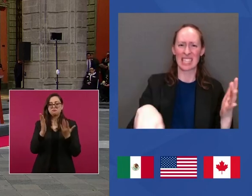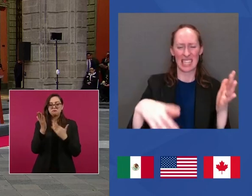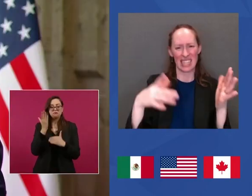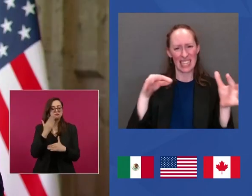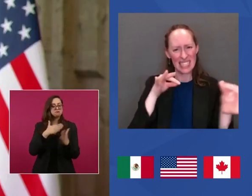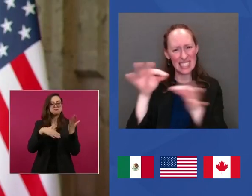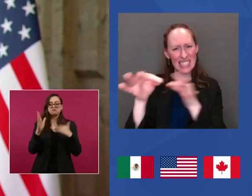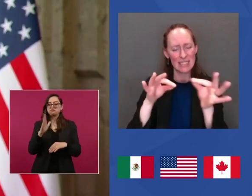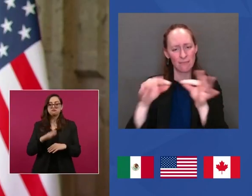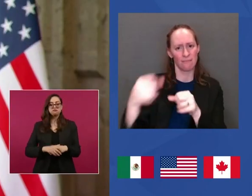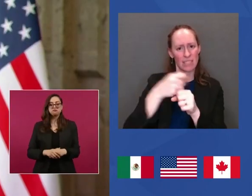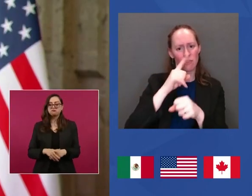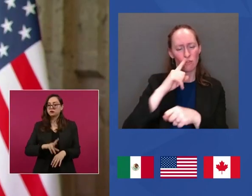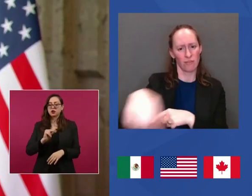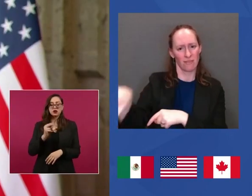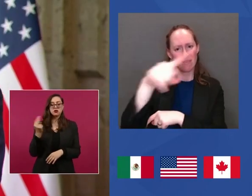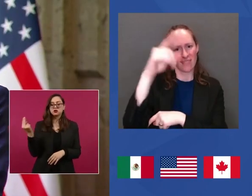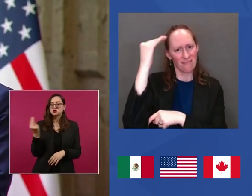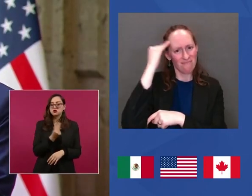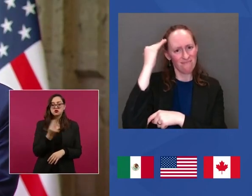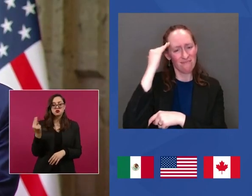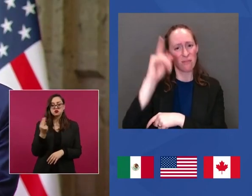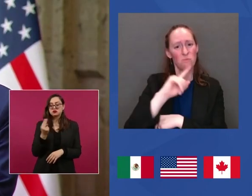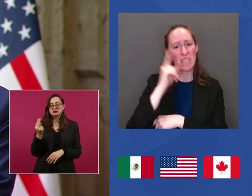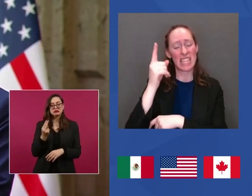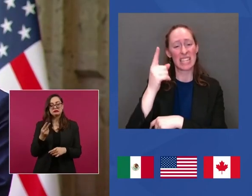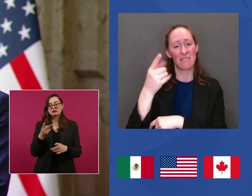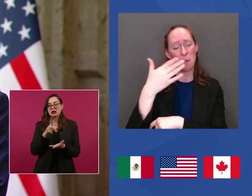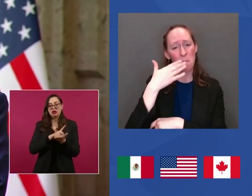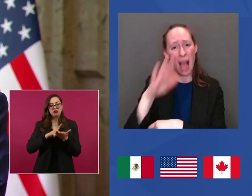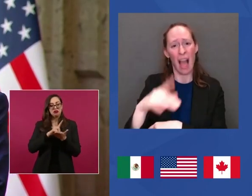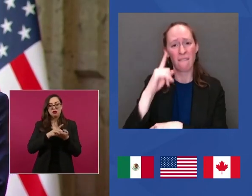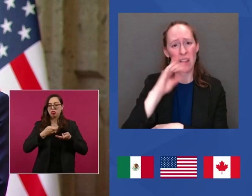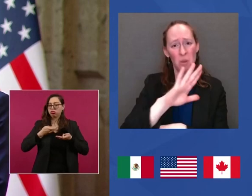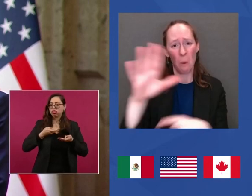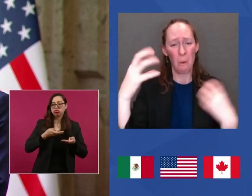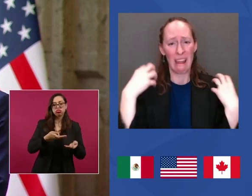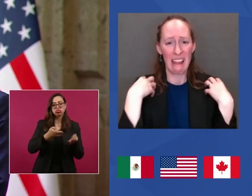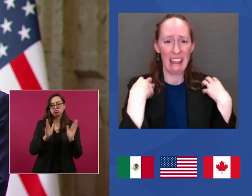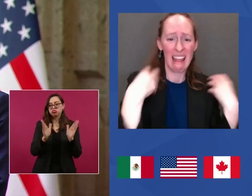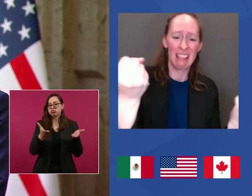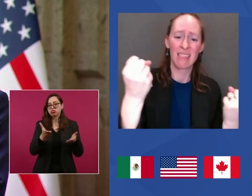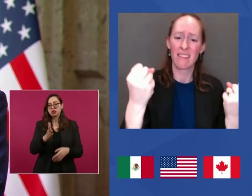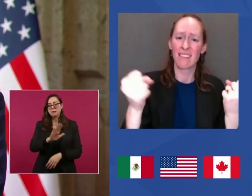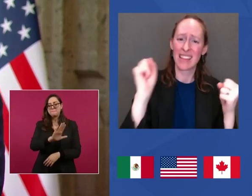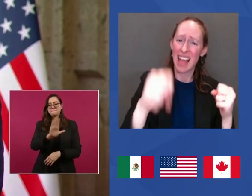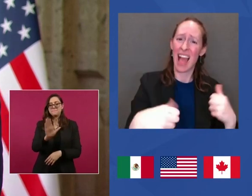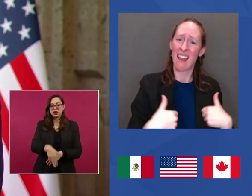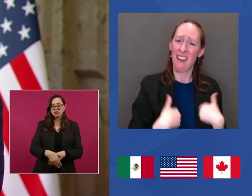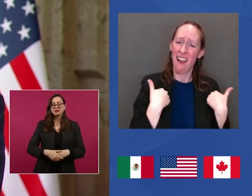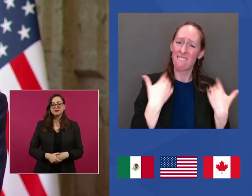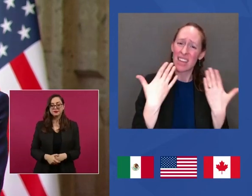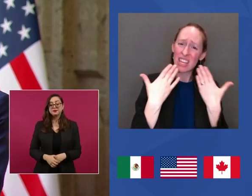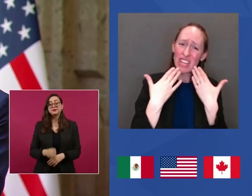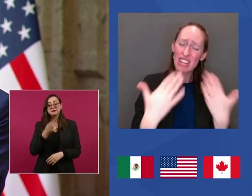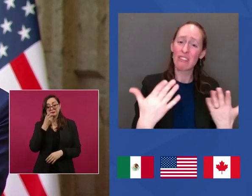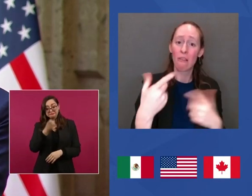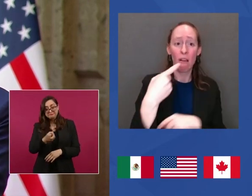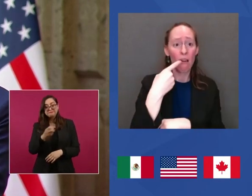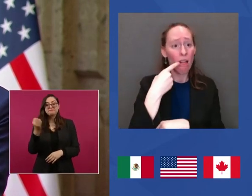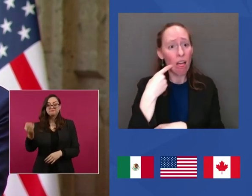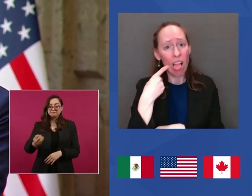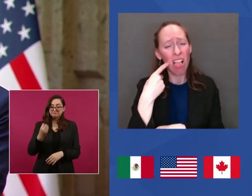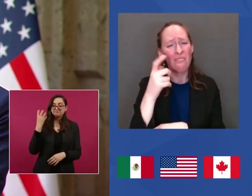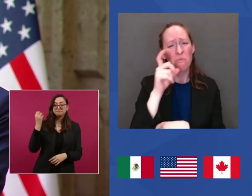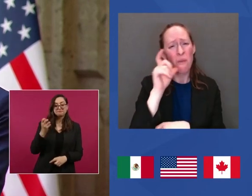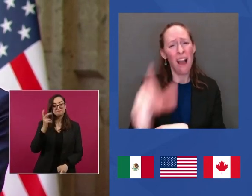without having, without needing to fall into drug addiction, those mortal traps. Well, all this,